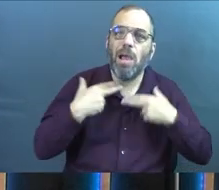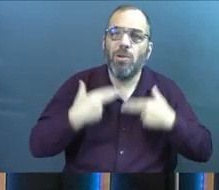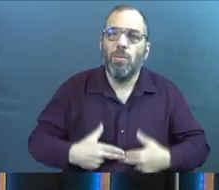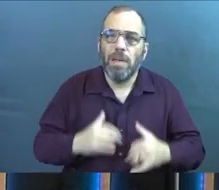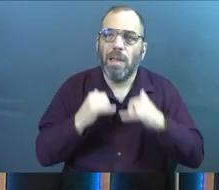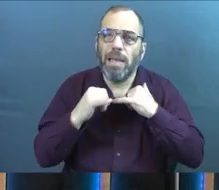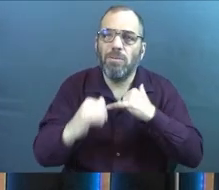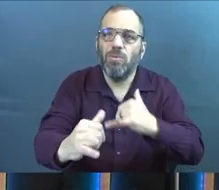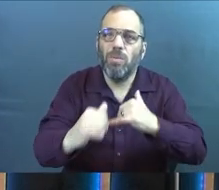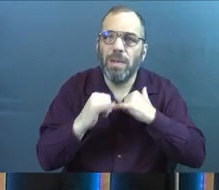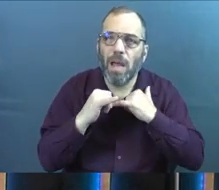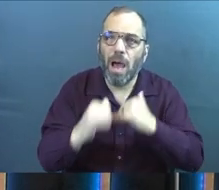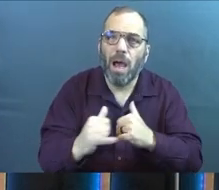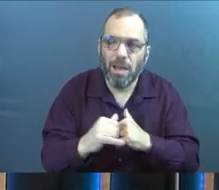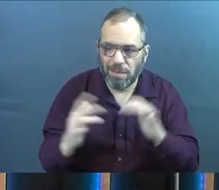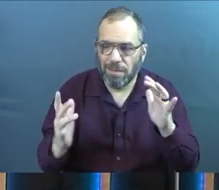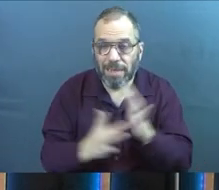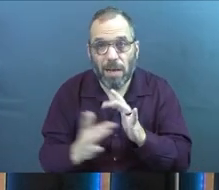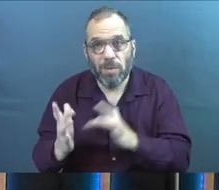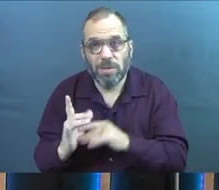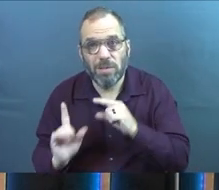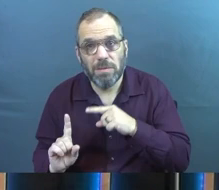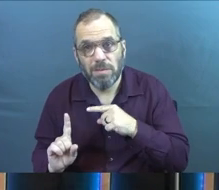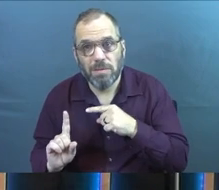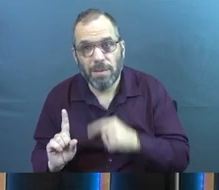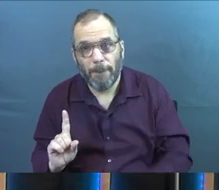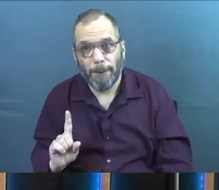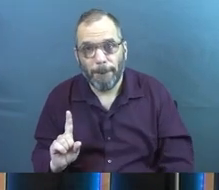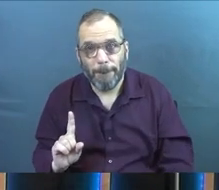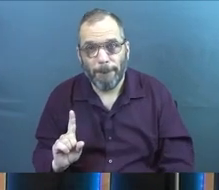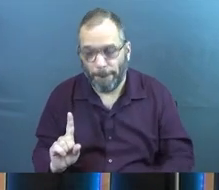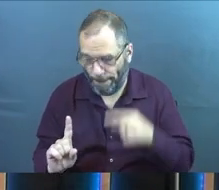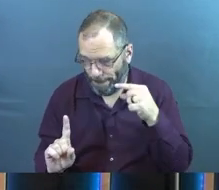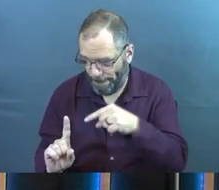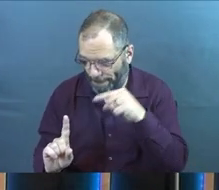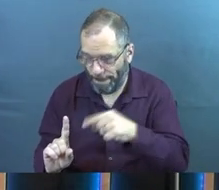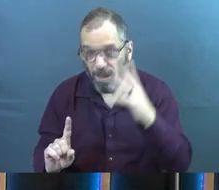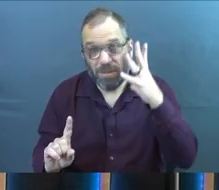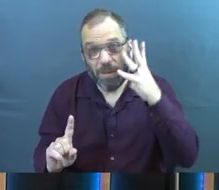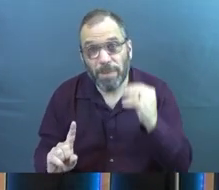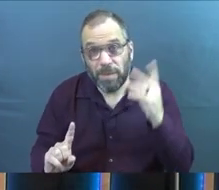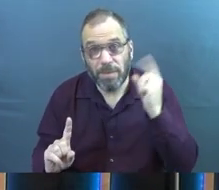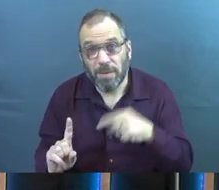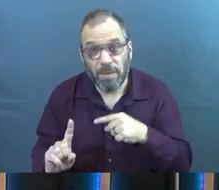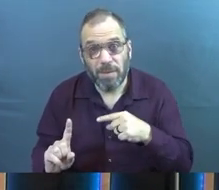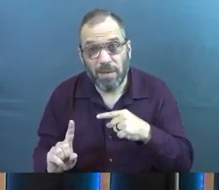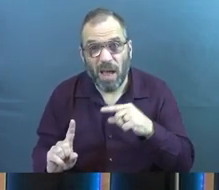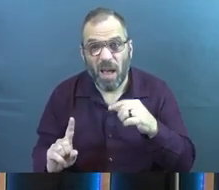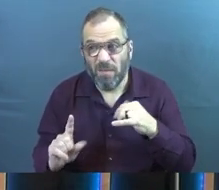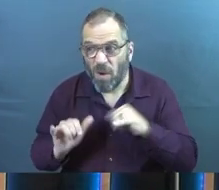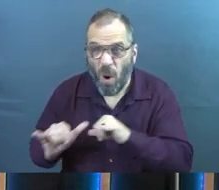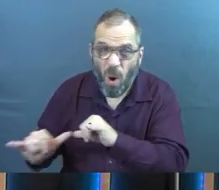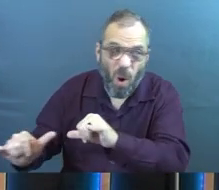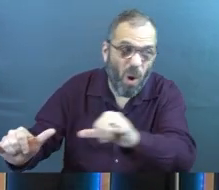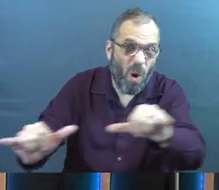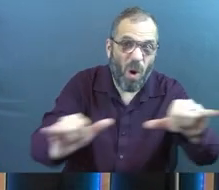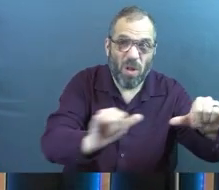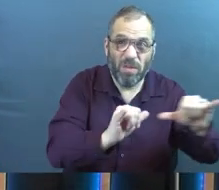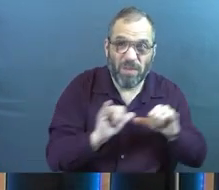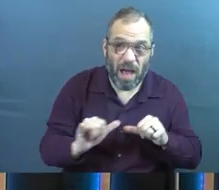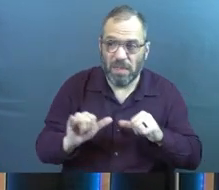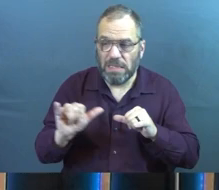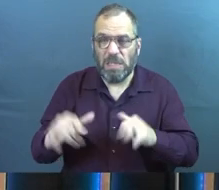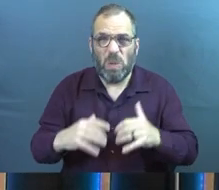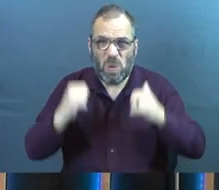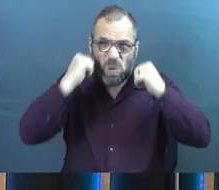bleeds. And that was Jesus who did that. That was Jesus who went through that for every single one of us. That was Jesus in the